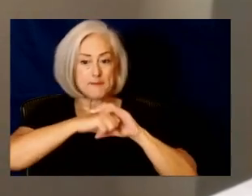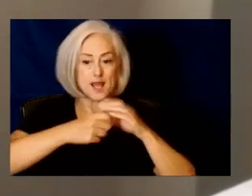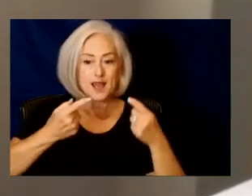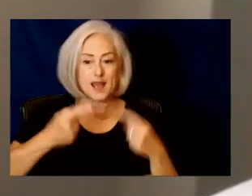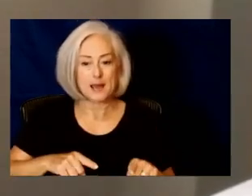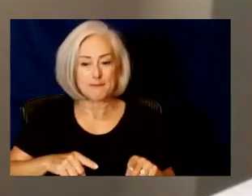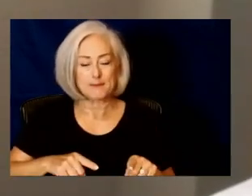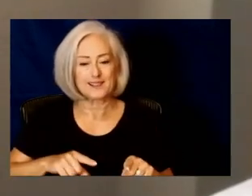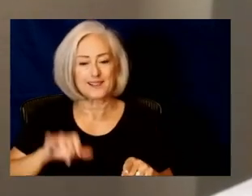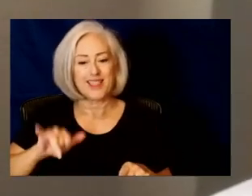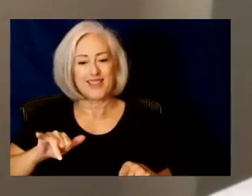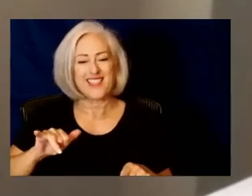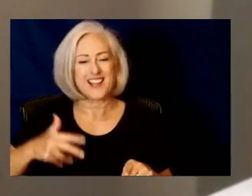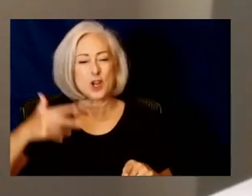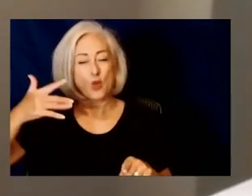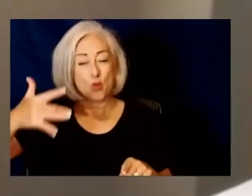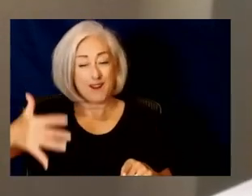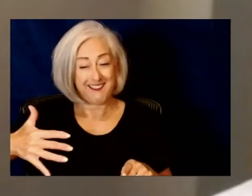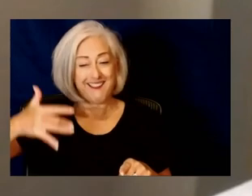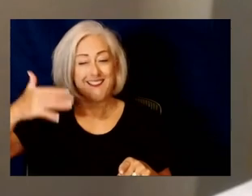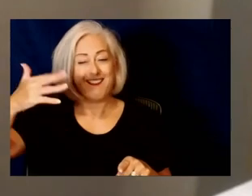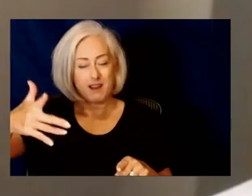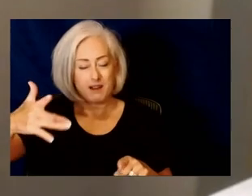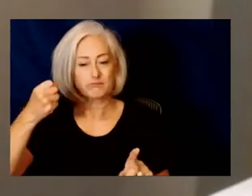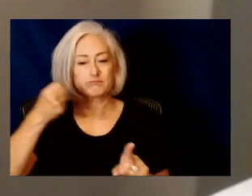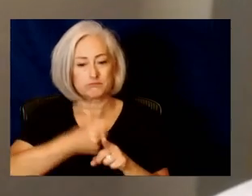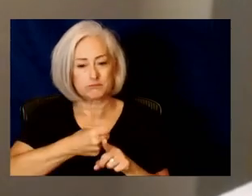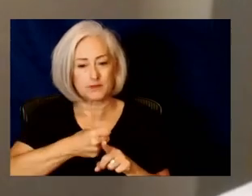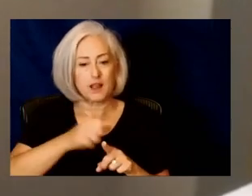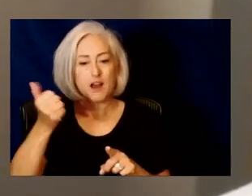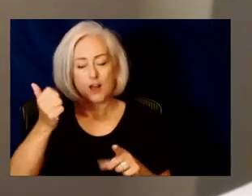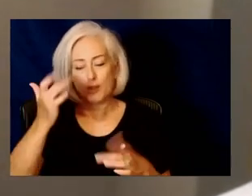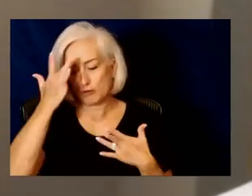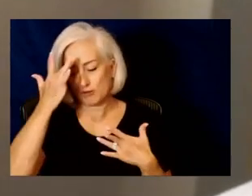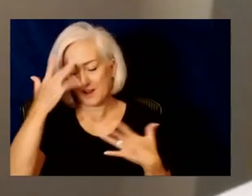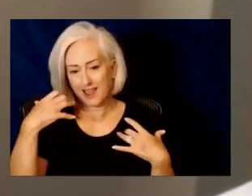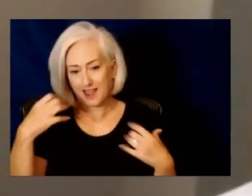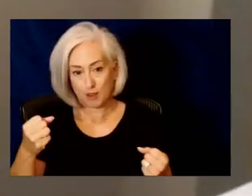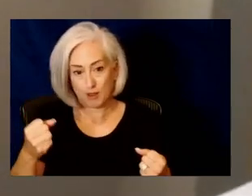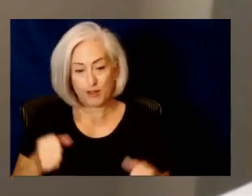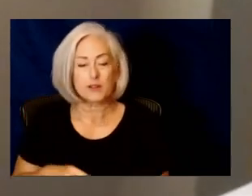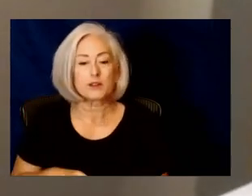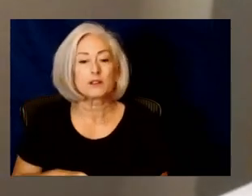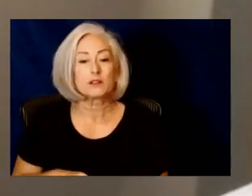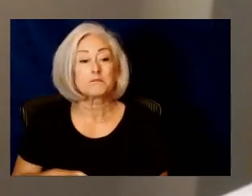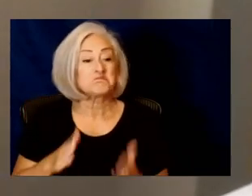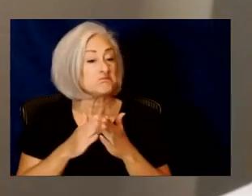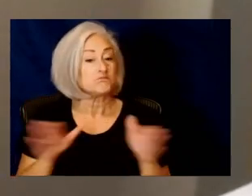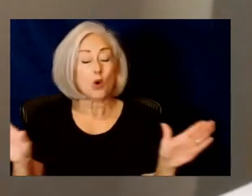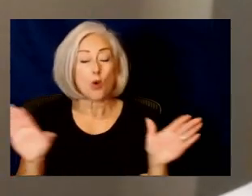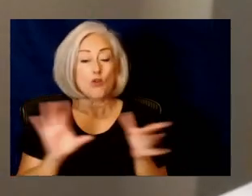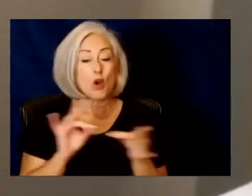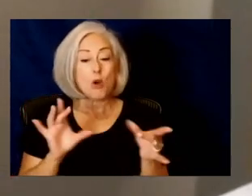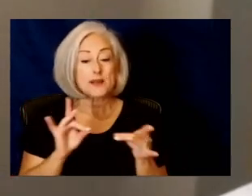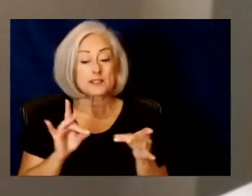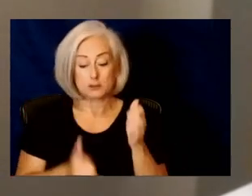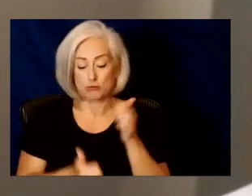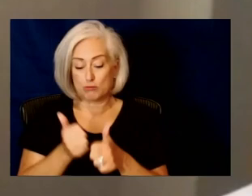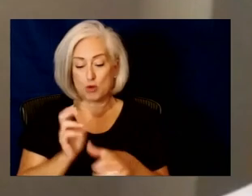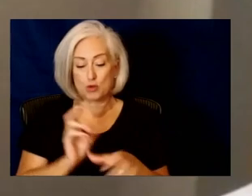instances of that affecting their health. But the overall message is that most people with CF fortunately have done